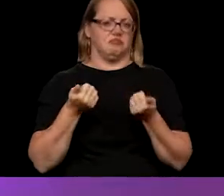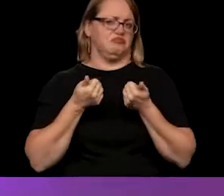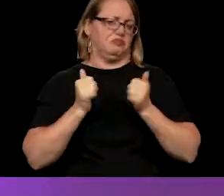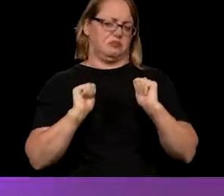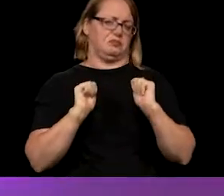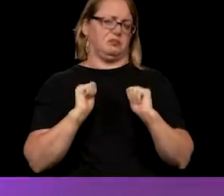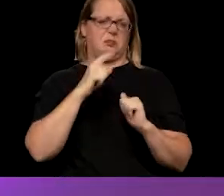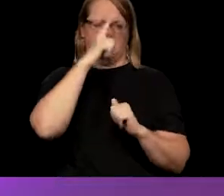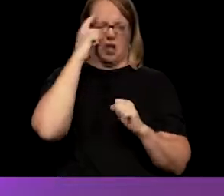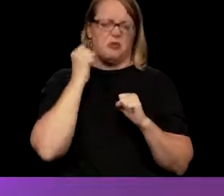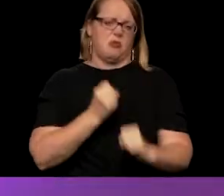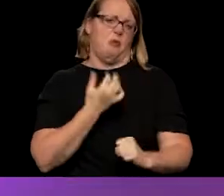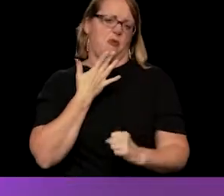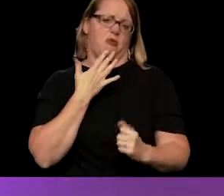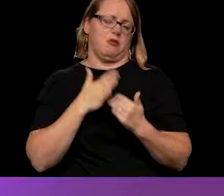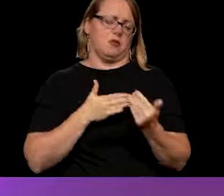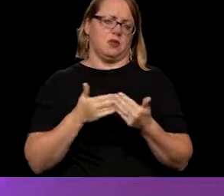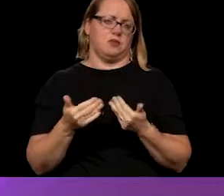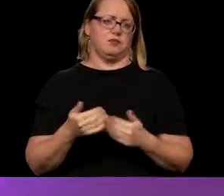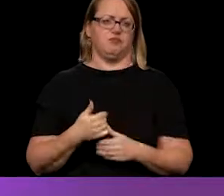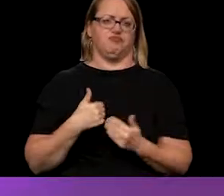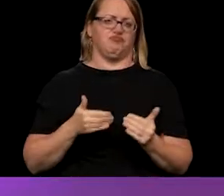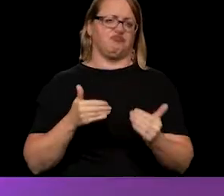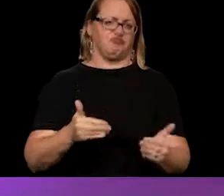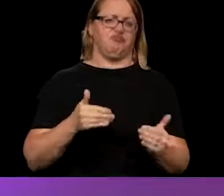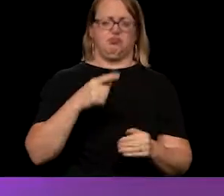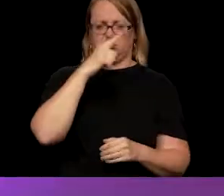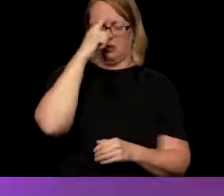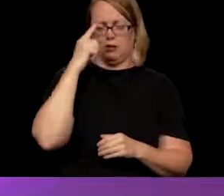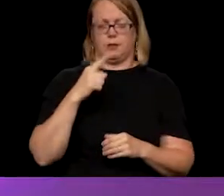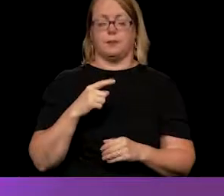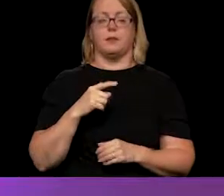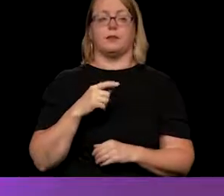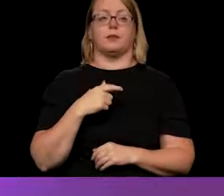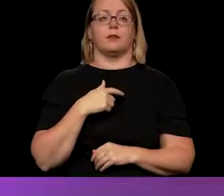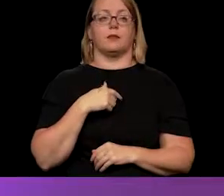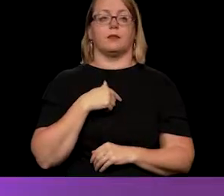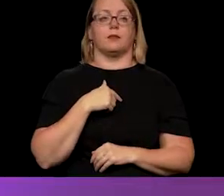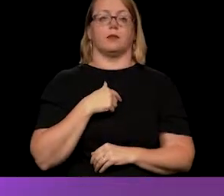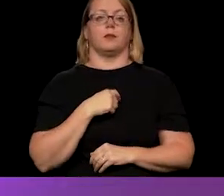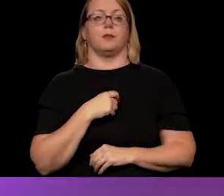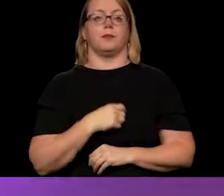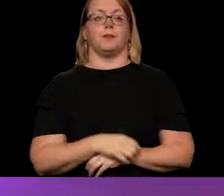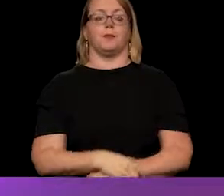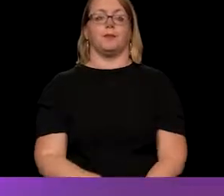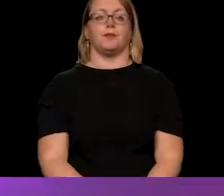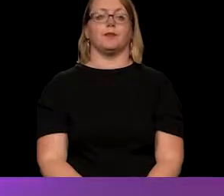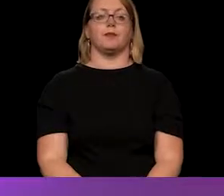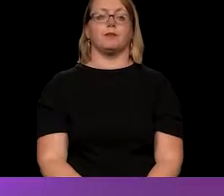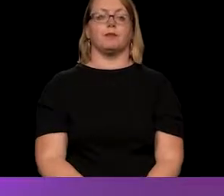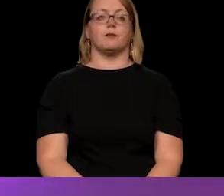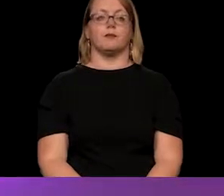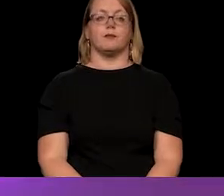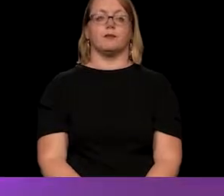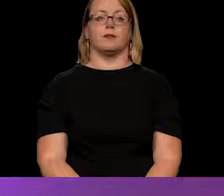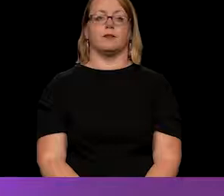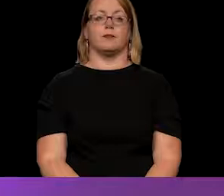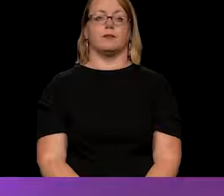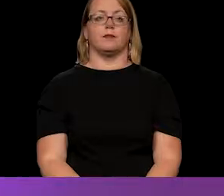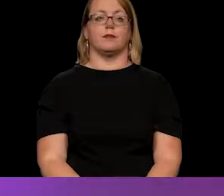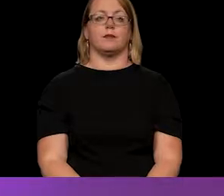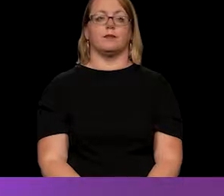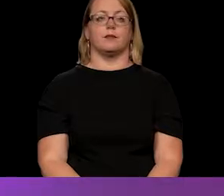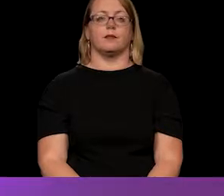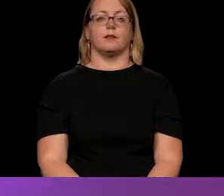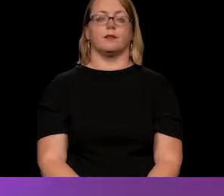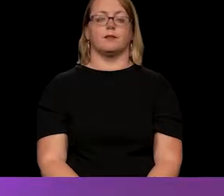a little bit wet, but we're going to go ahead with black. Black paint is pretty strong and kind of can cover most